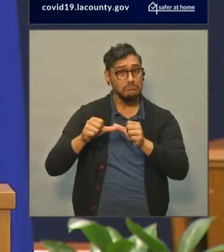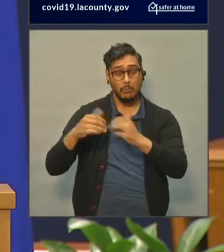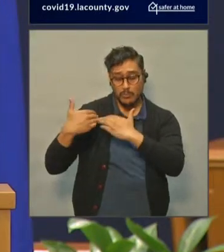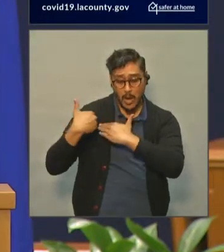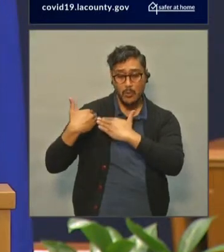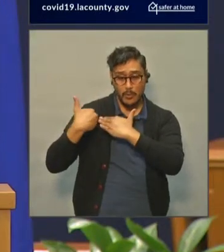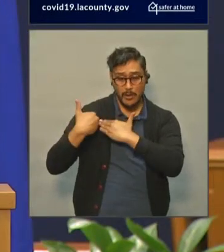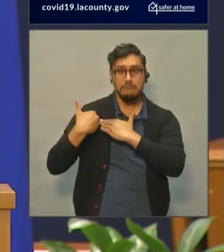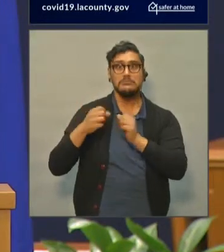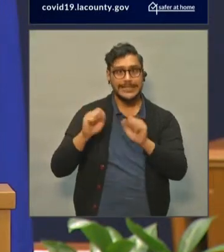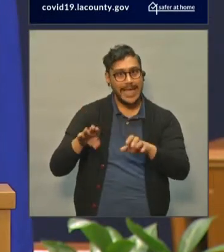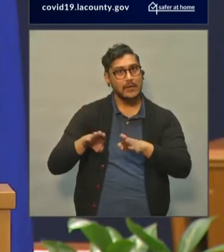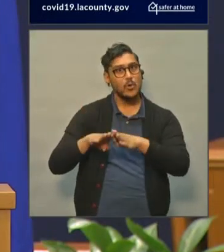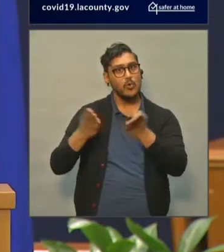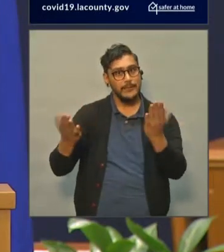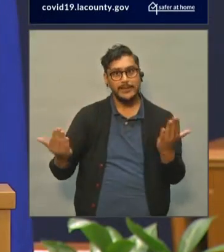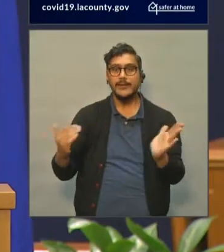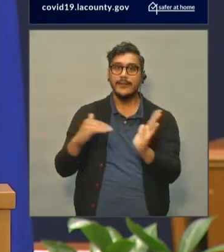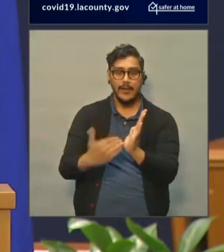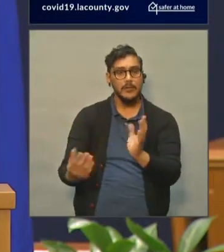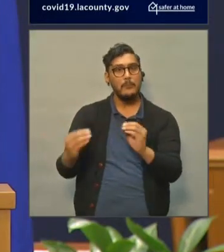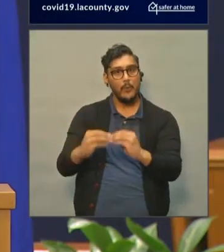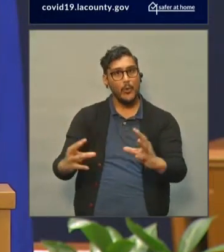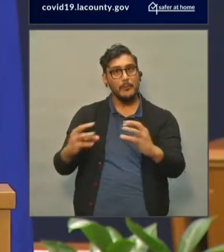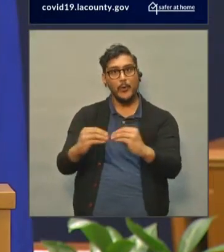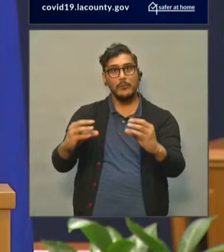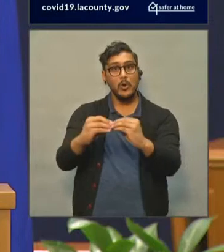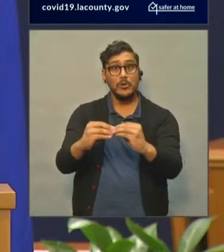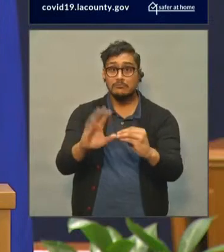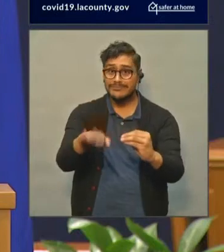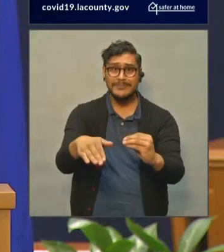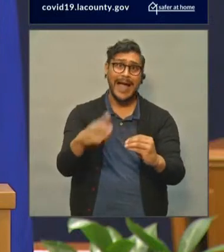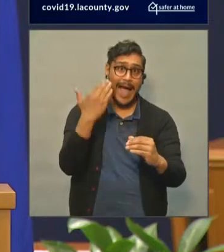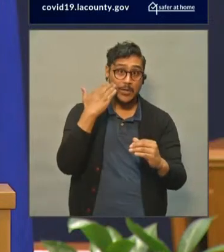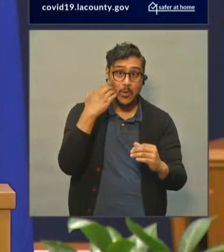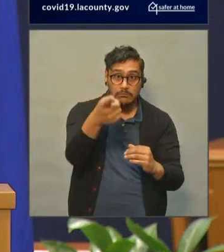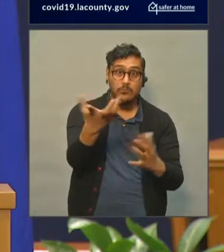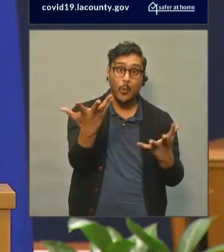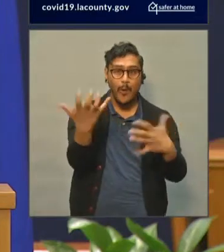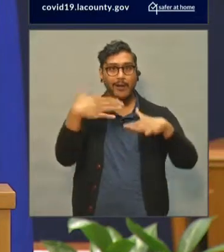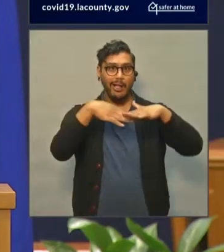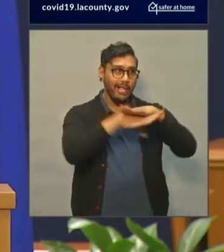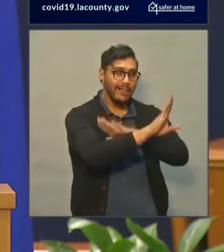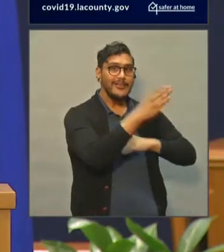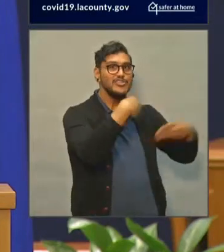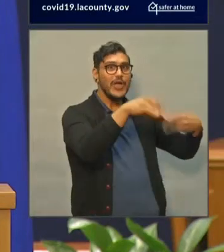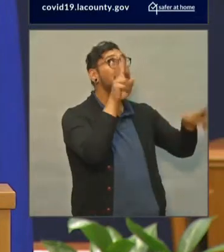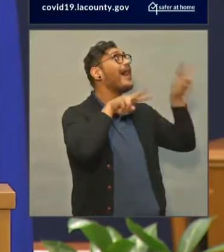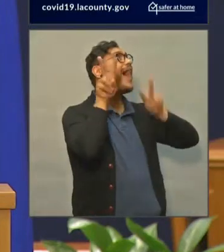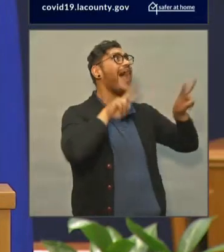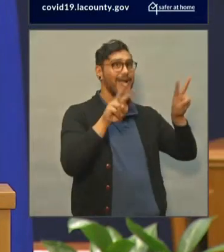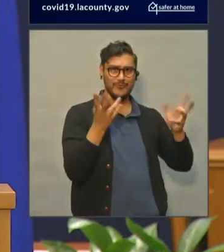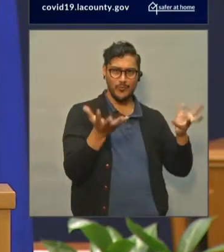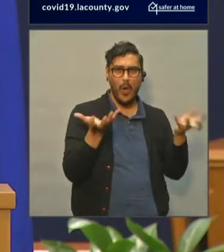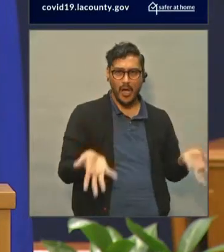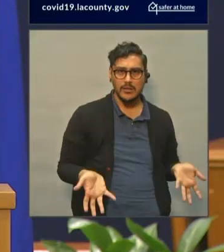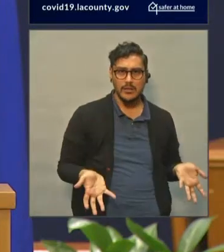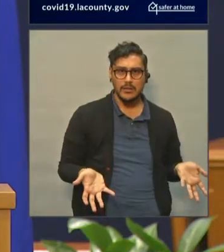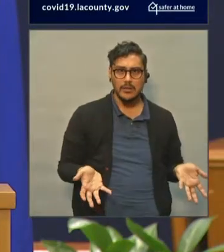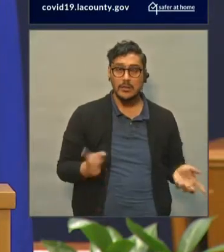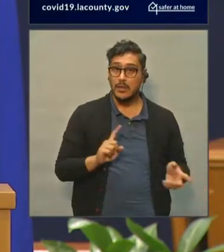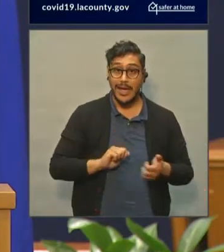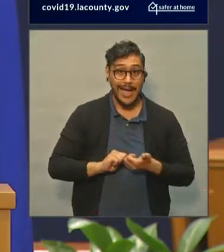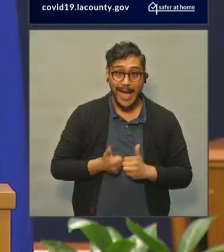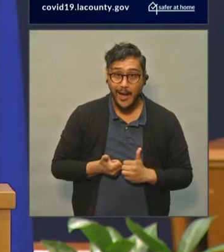about opening up small businesses and allowing people to go in and shop. The only way we're going to get there is if we continue to keep this flat. So I